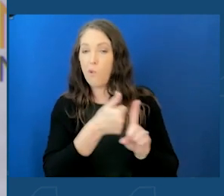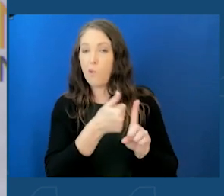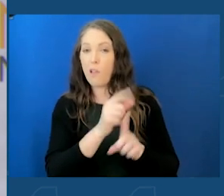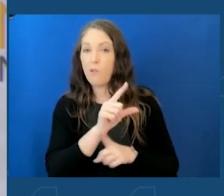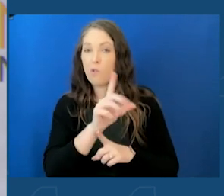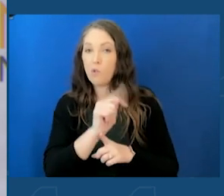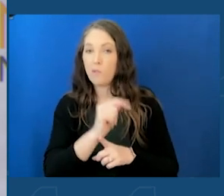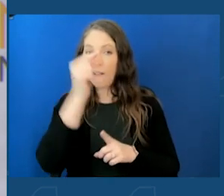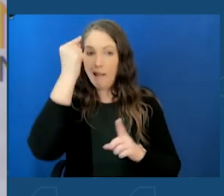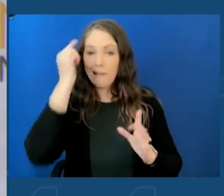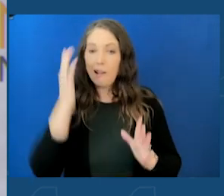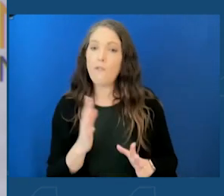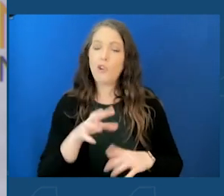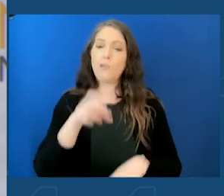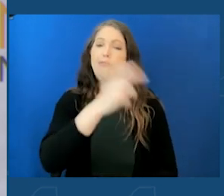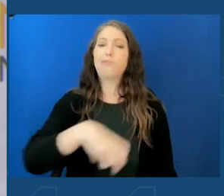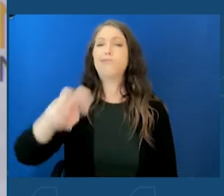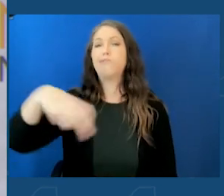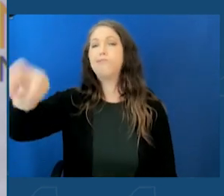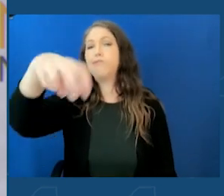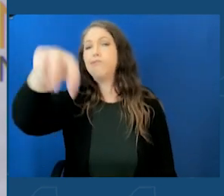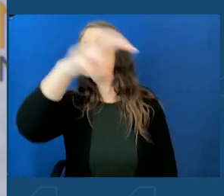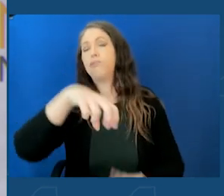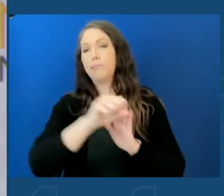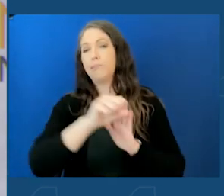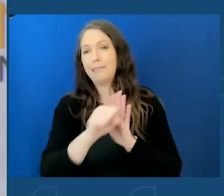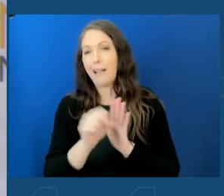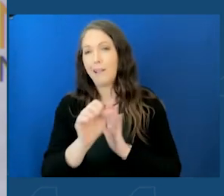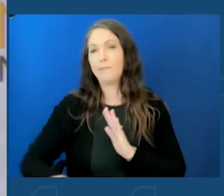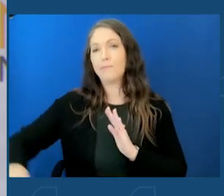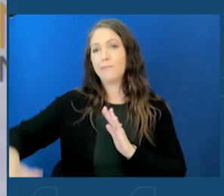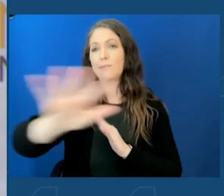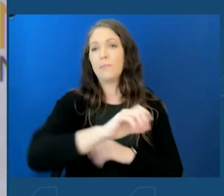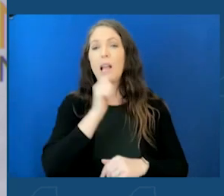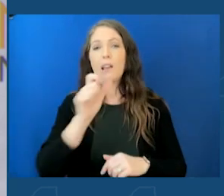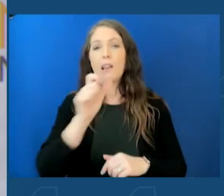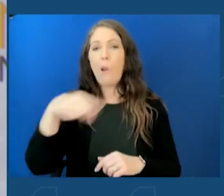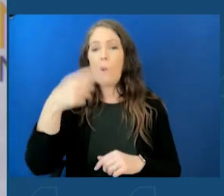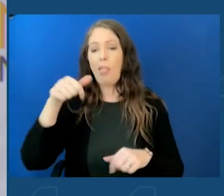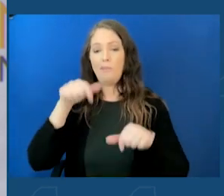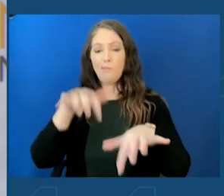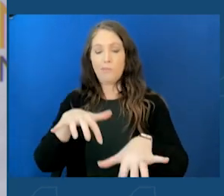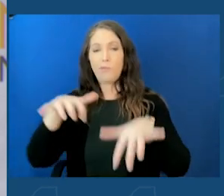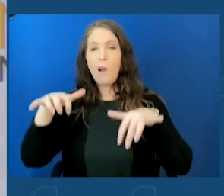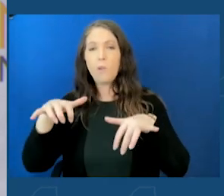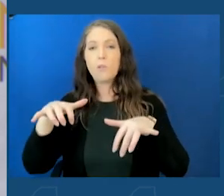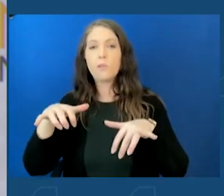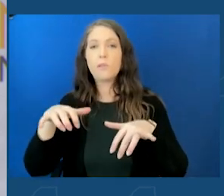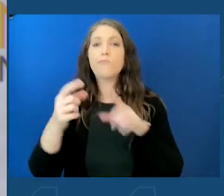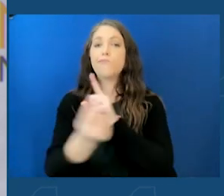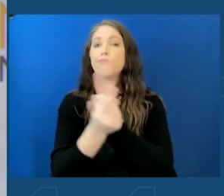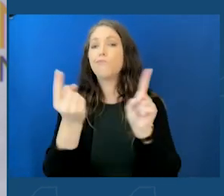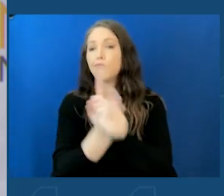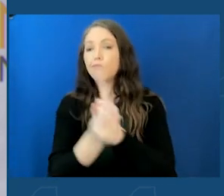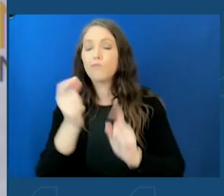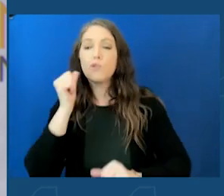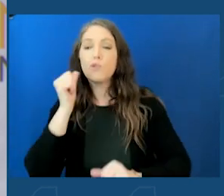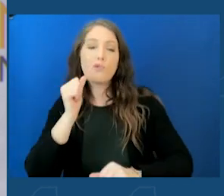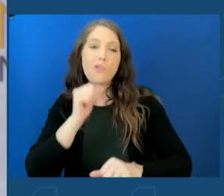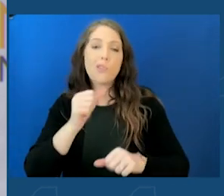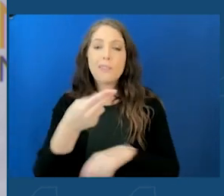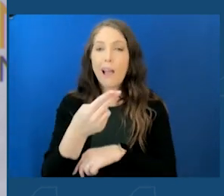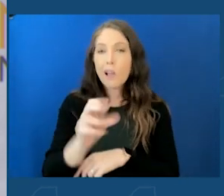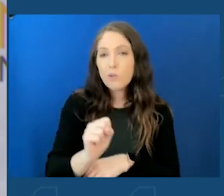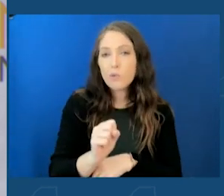state. And she didn't meet just with crowds like this. She met with girls in high school. She met with